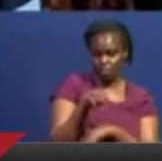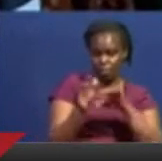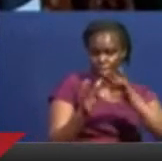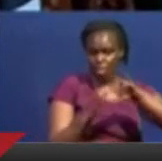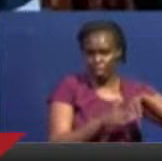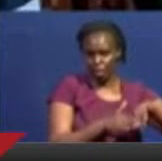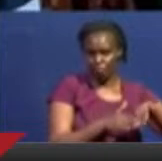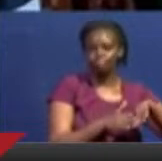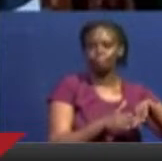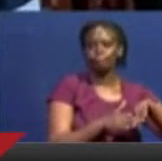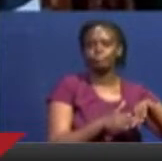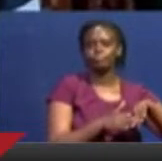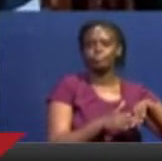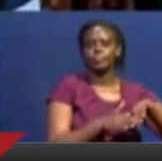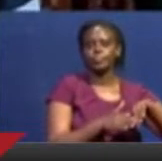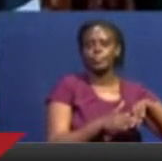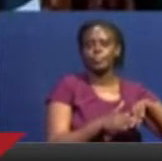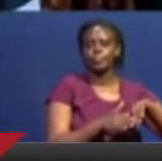and annulled,